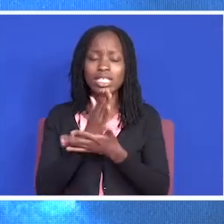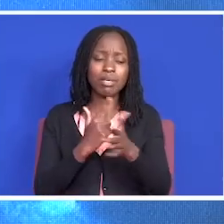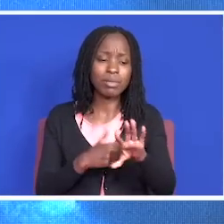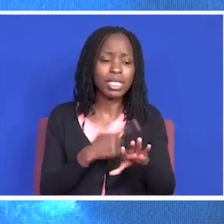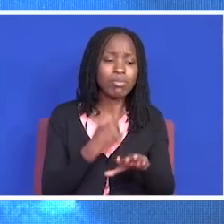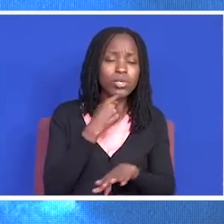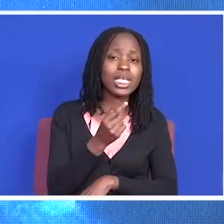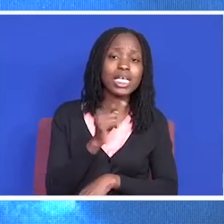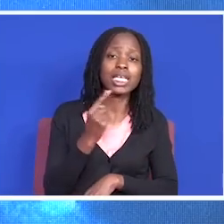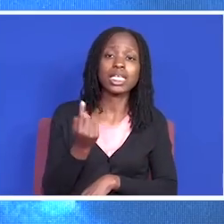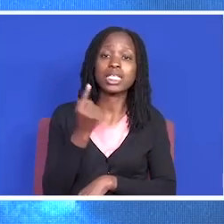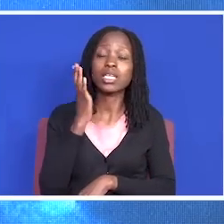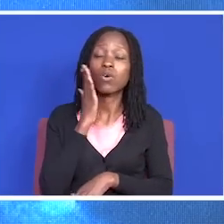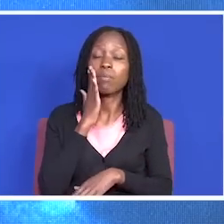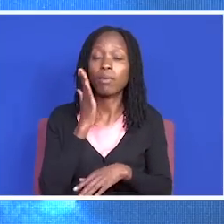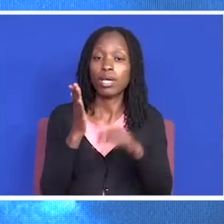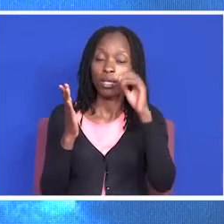mothers, but the father has